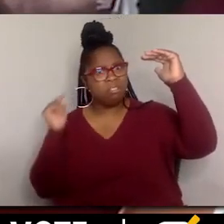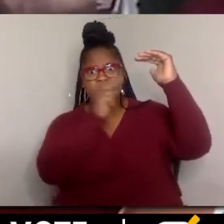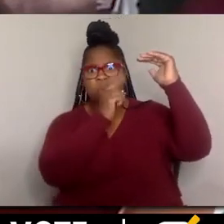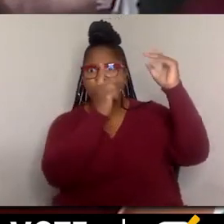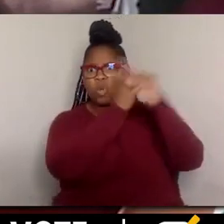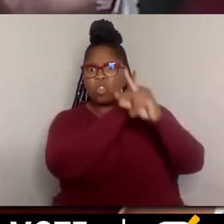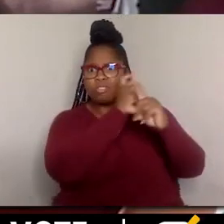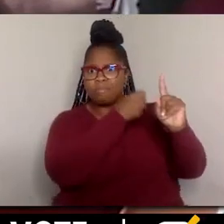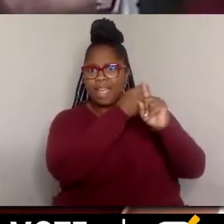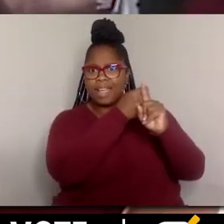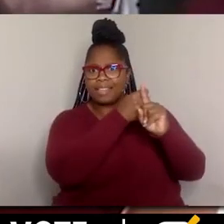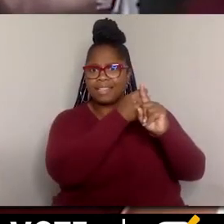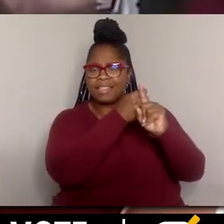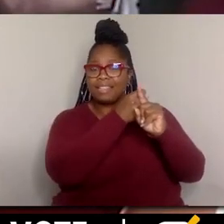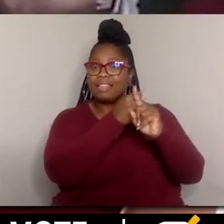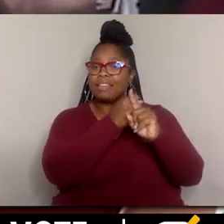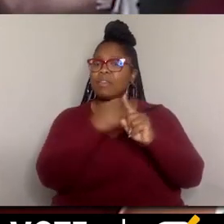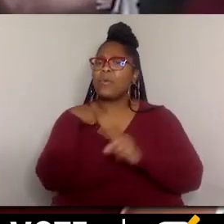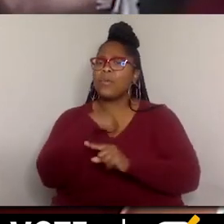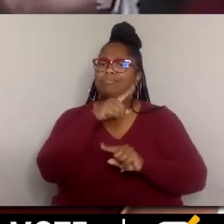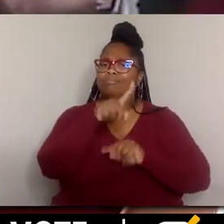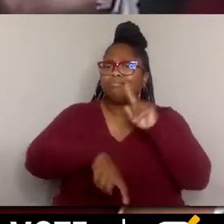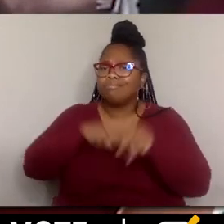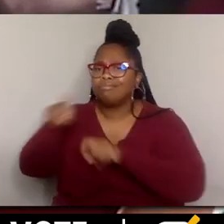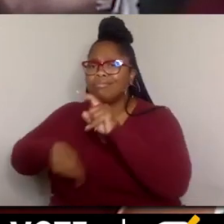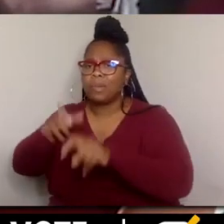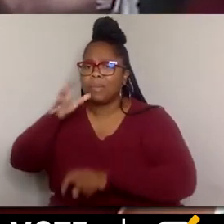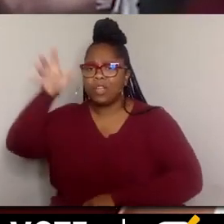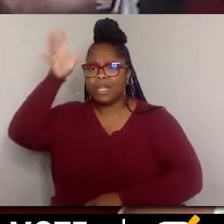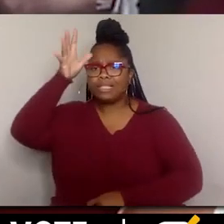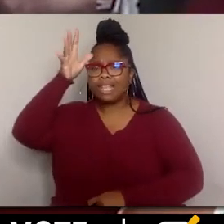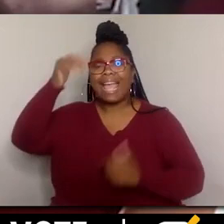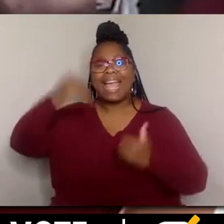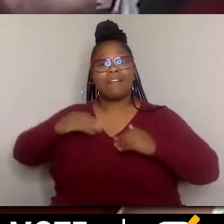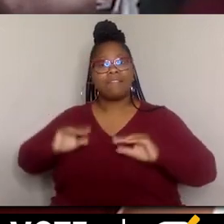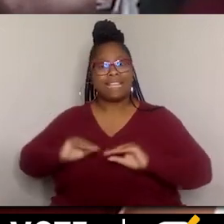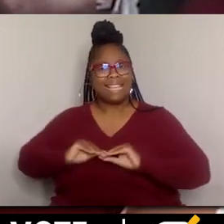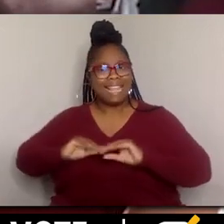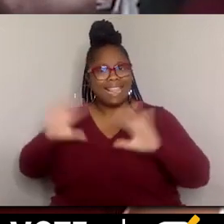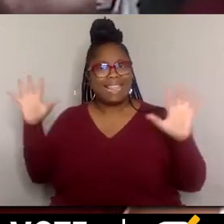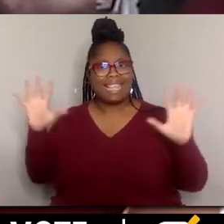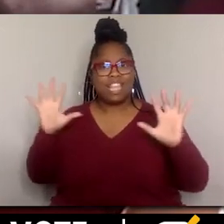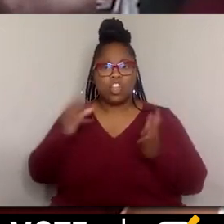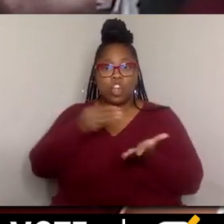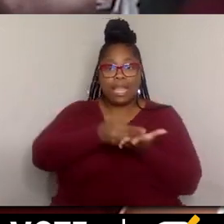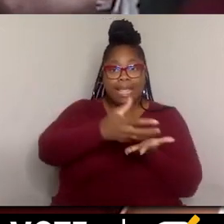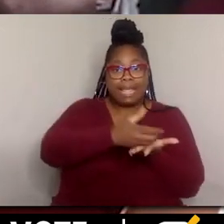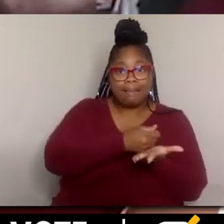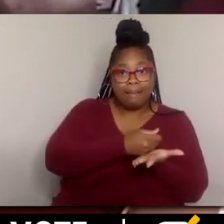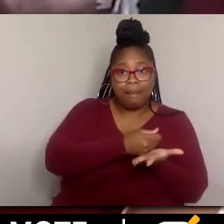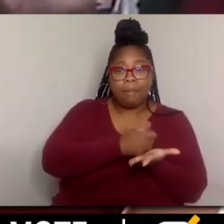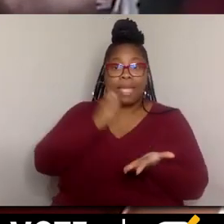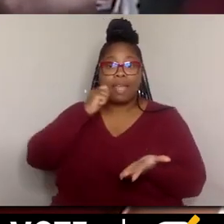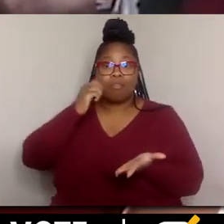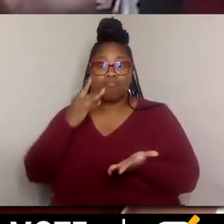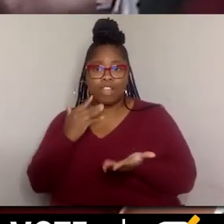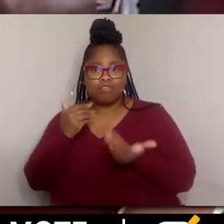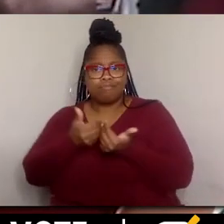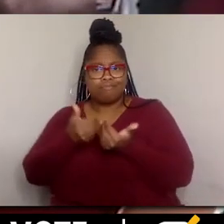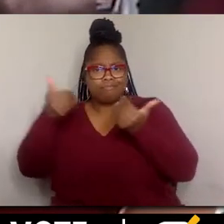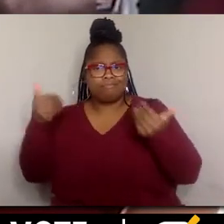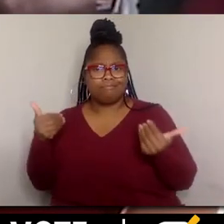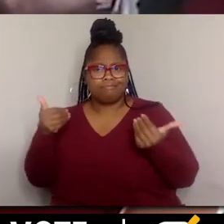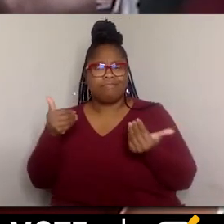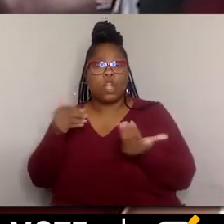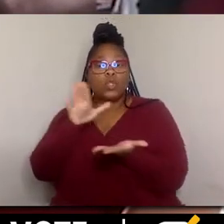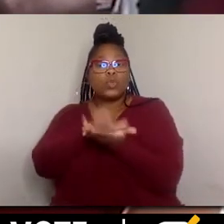a clear racial and income divide on school reopening preferences.